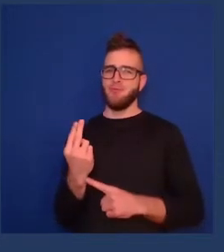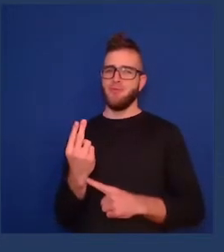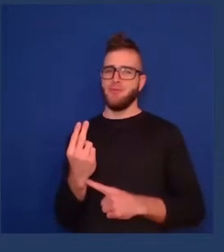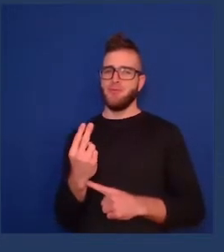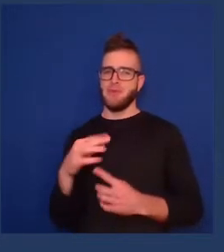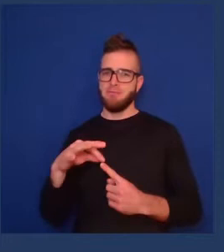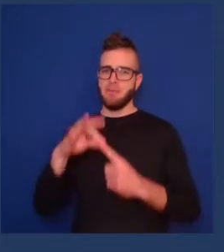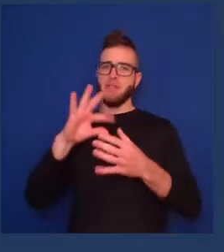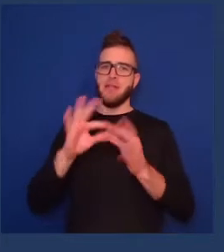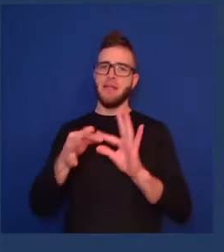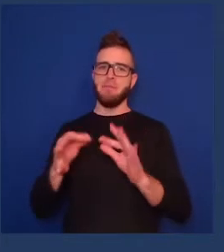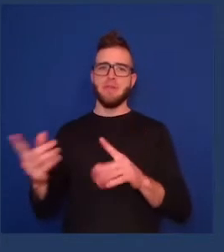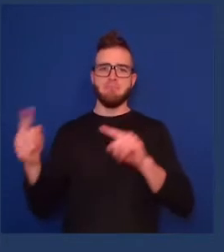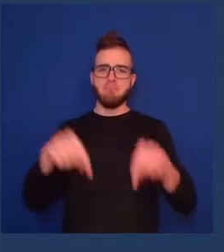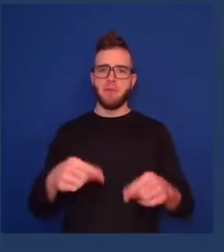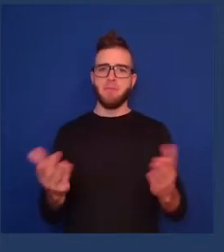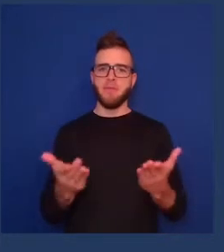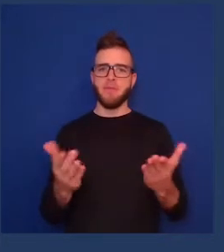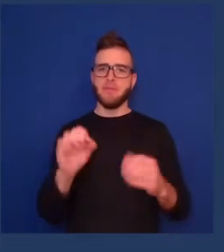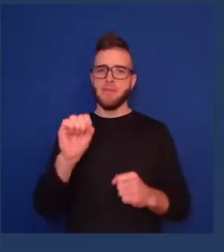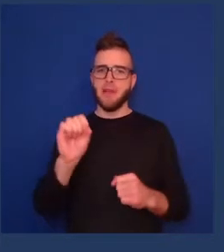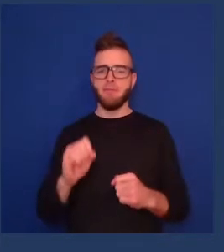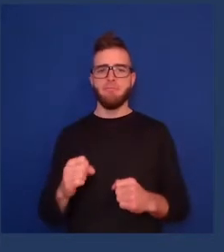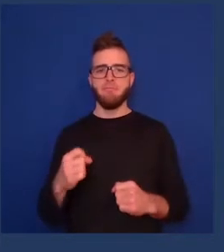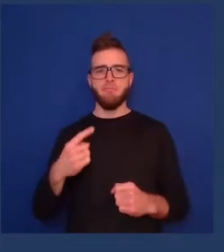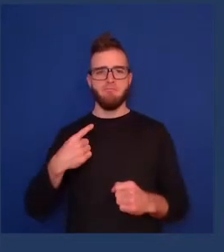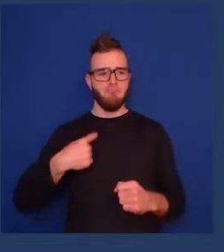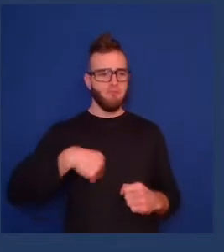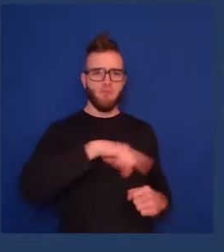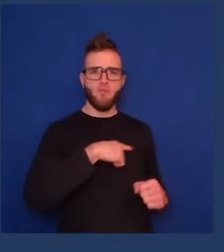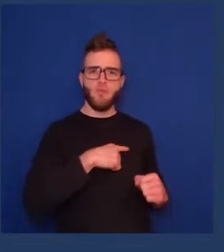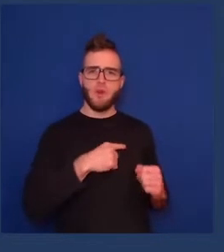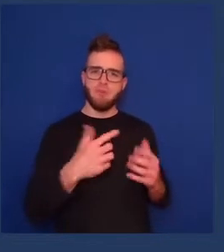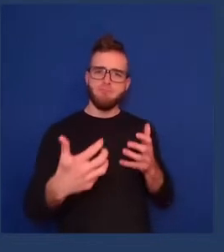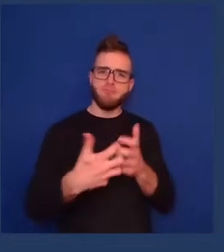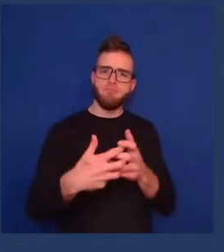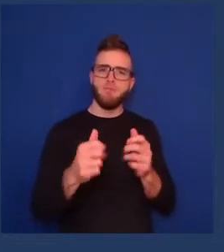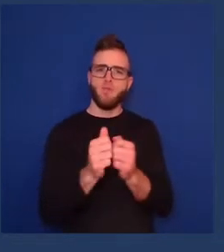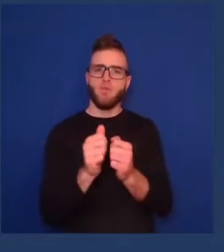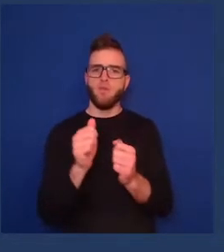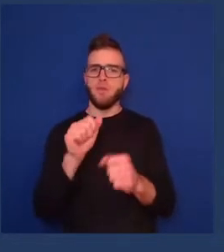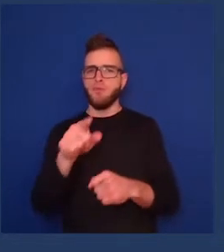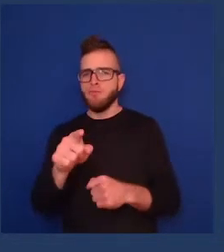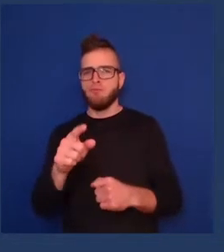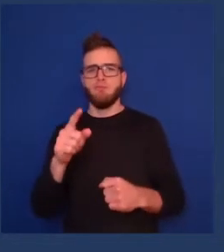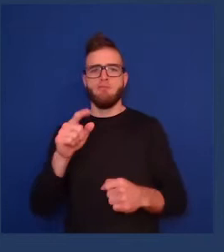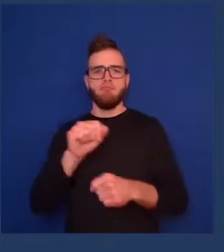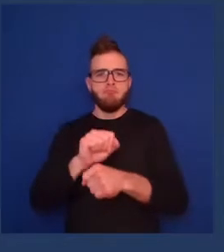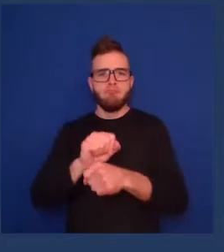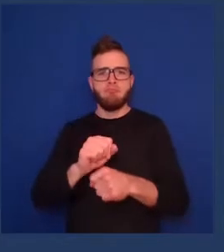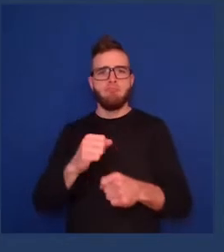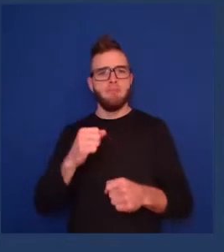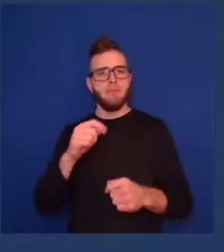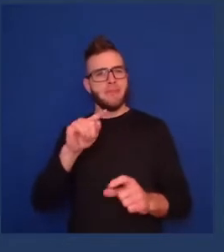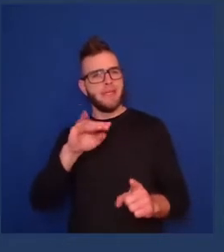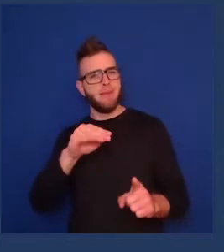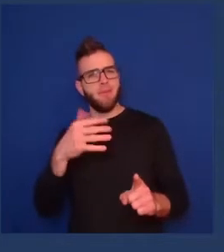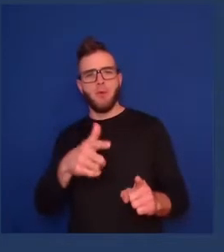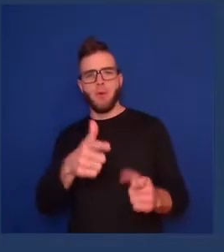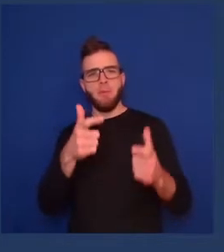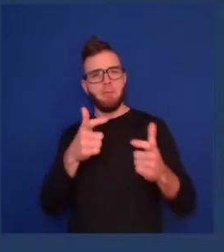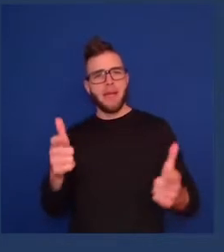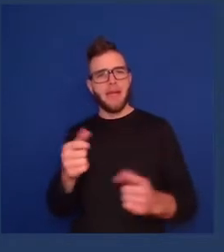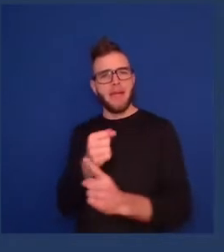in Seattle, when we all got to work with you. And Tim, I think you had such a profound impact, as did all of